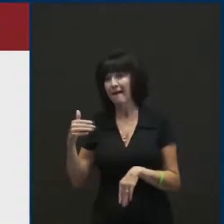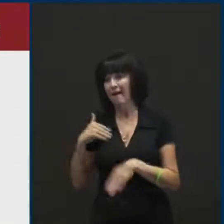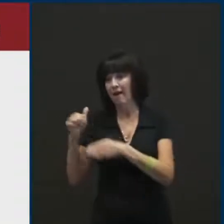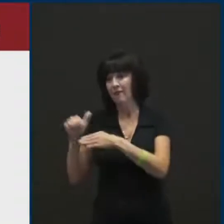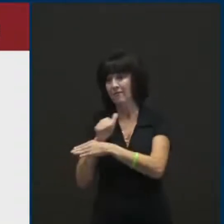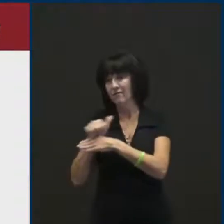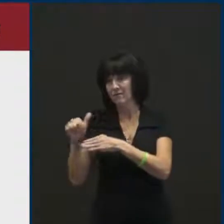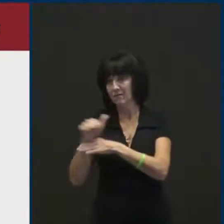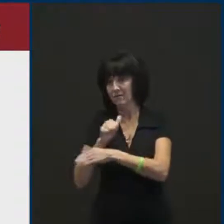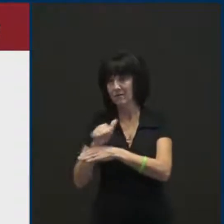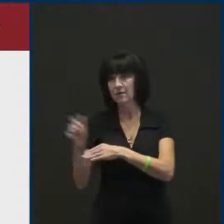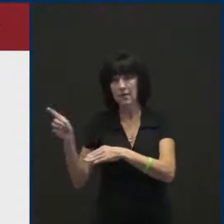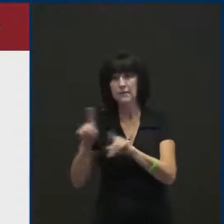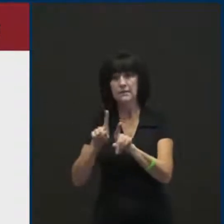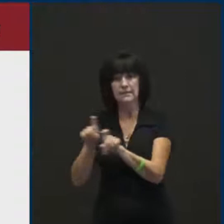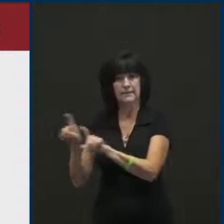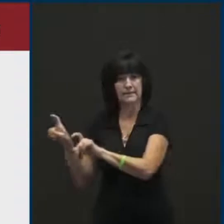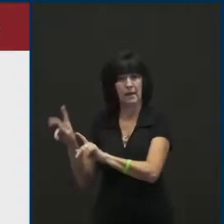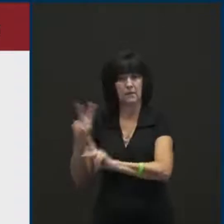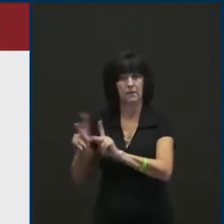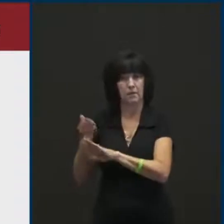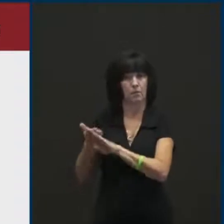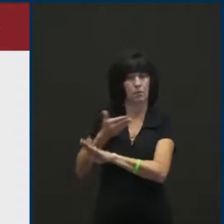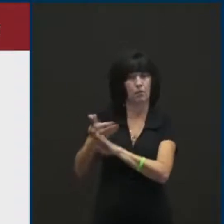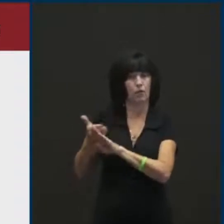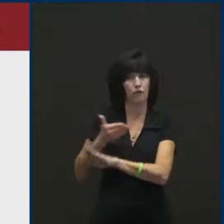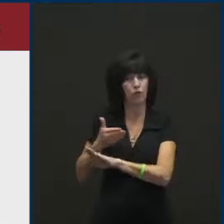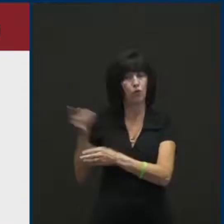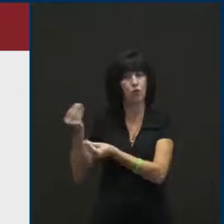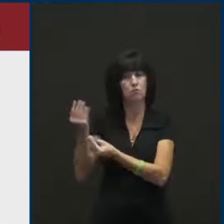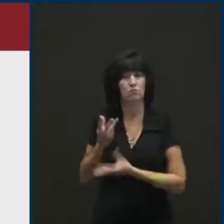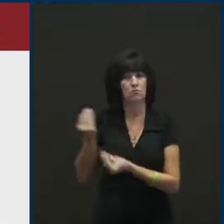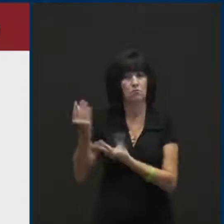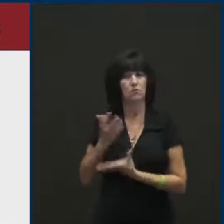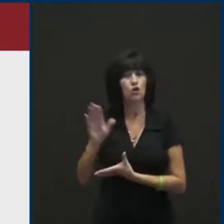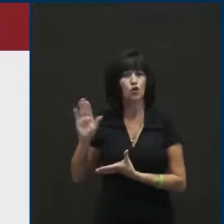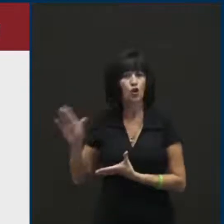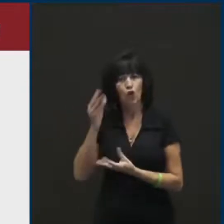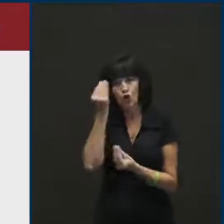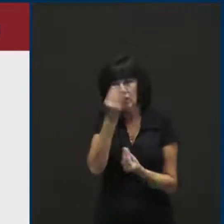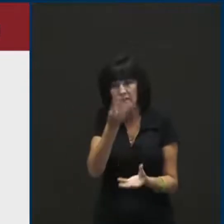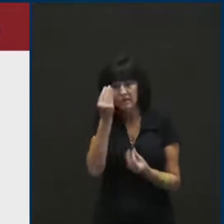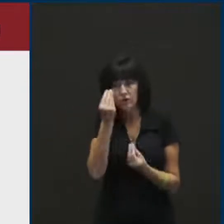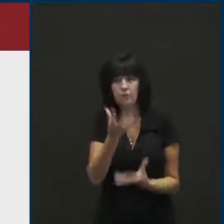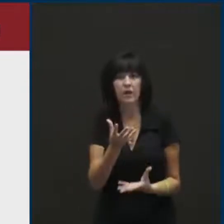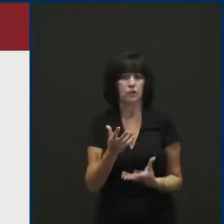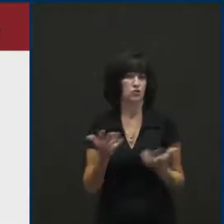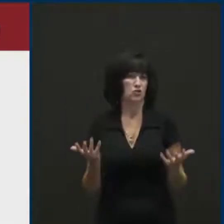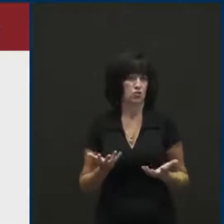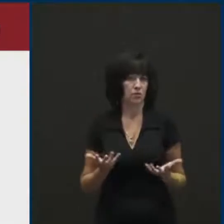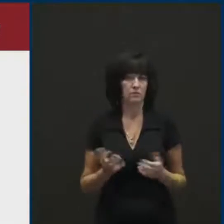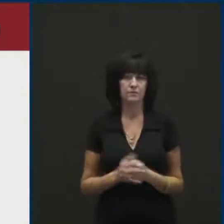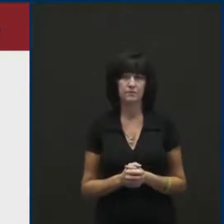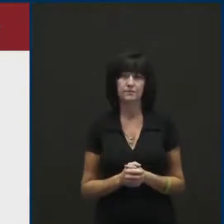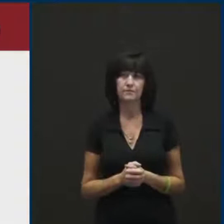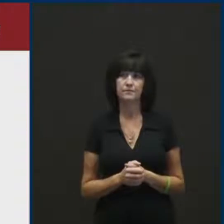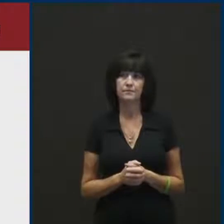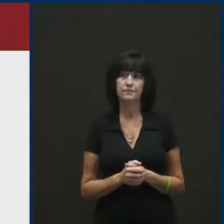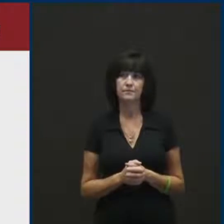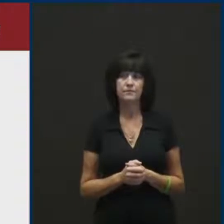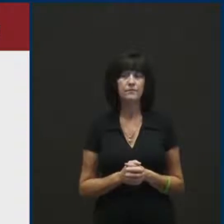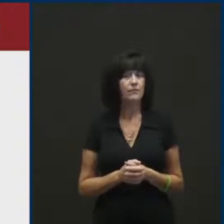now. So we'll be looking very closely at the ACIP for their findings and their recommendations. Additionally, we'll